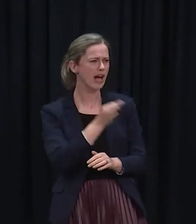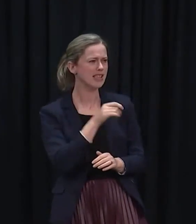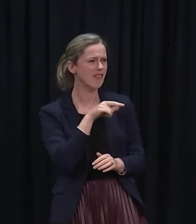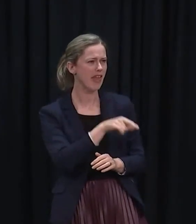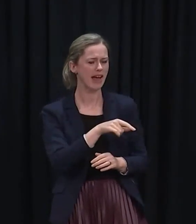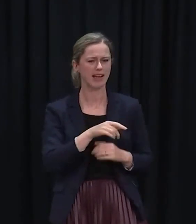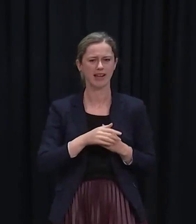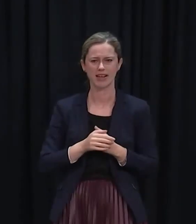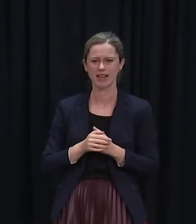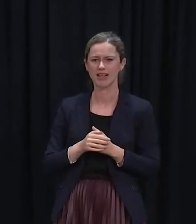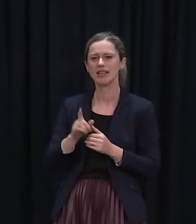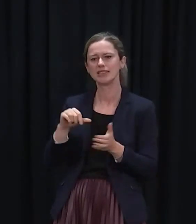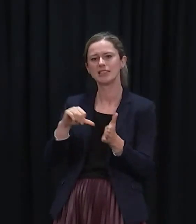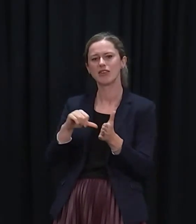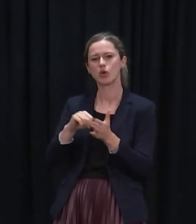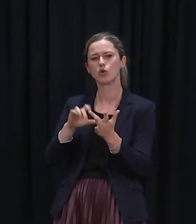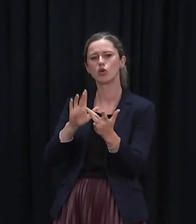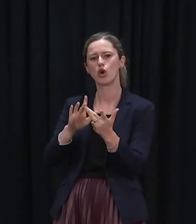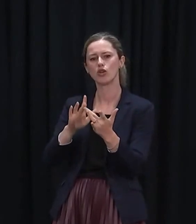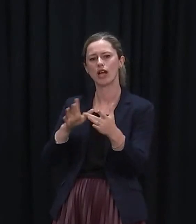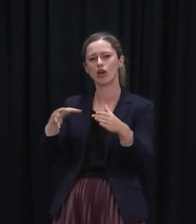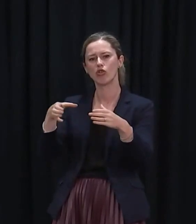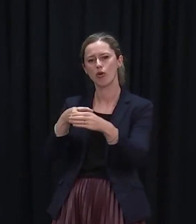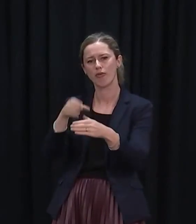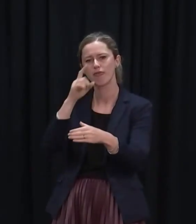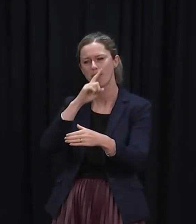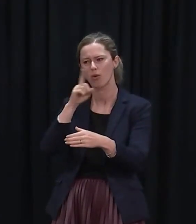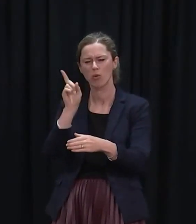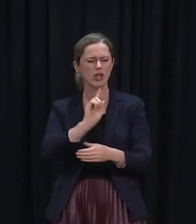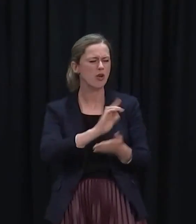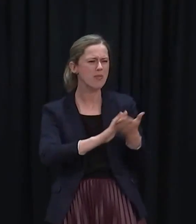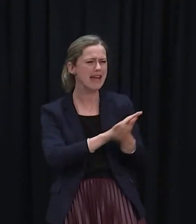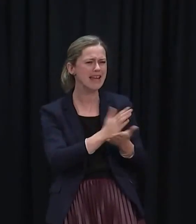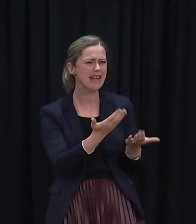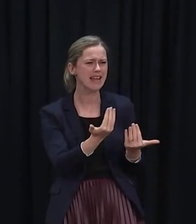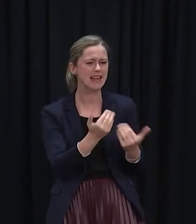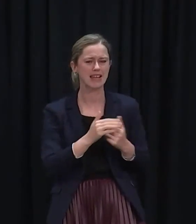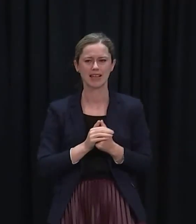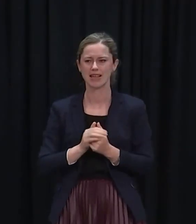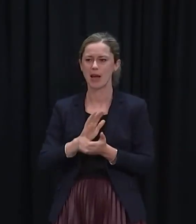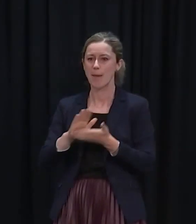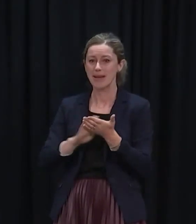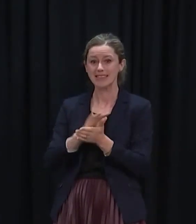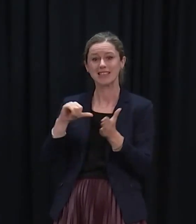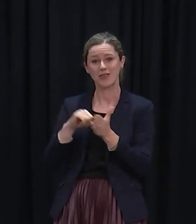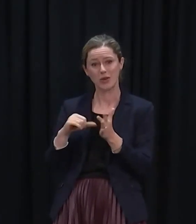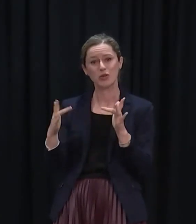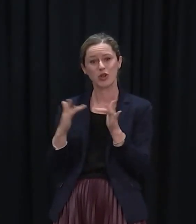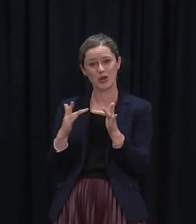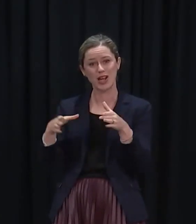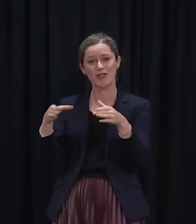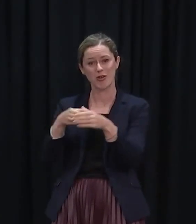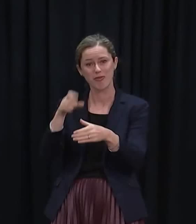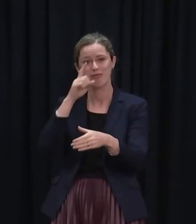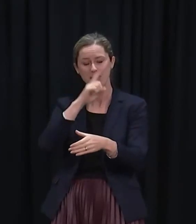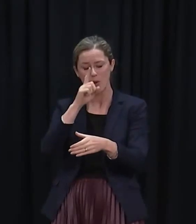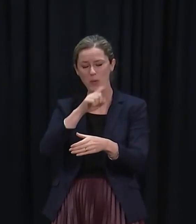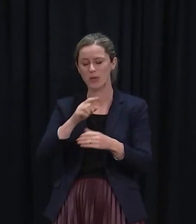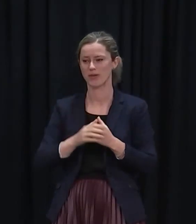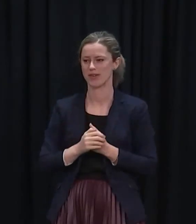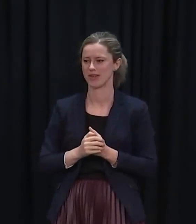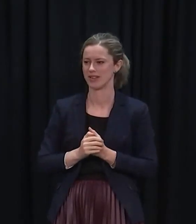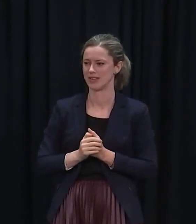asking you. But it is a more names. difficult to contact trace group of people. Well, what does that mean? It means it's a more difficult to contact trace group of people.